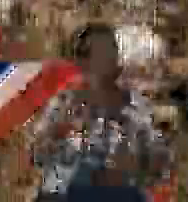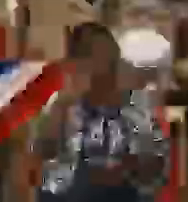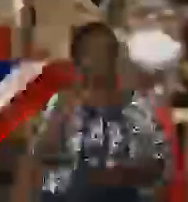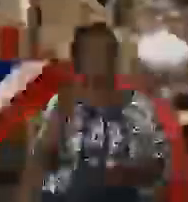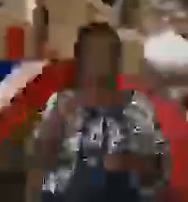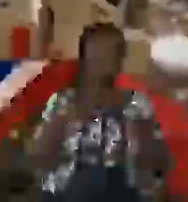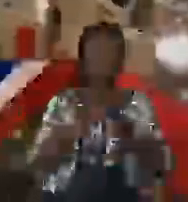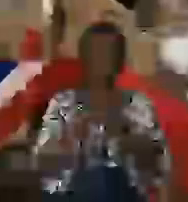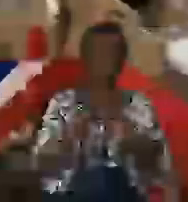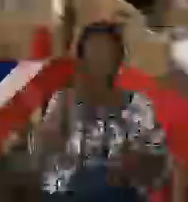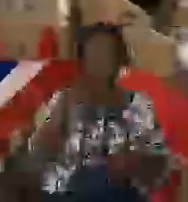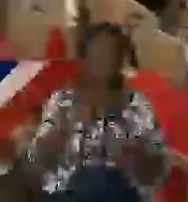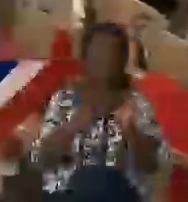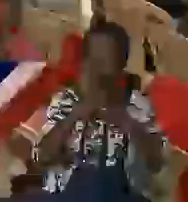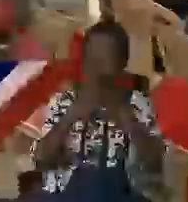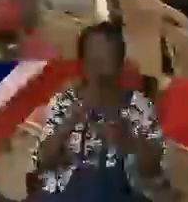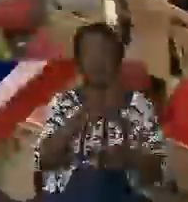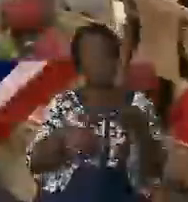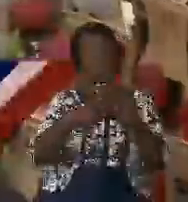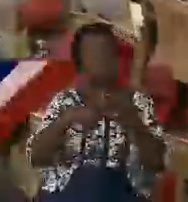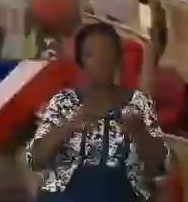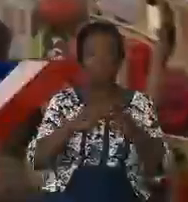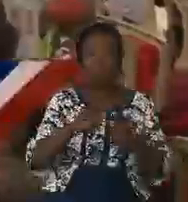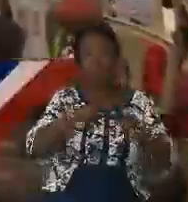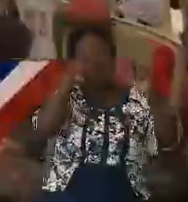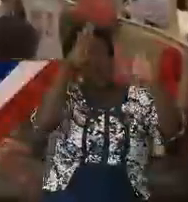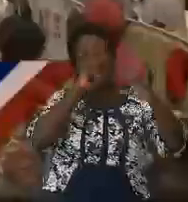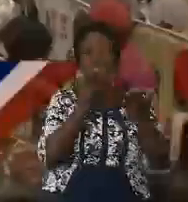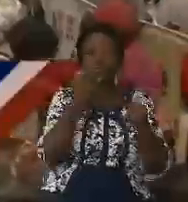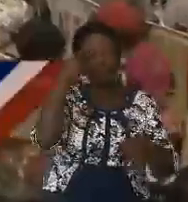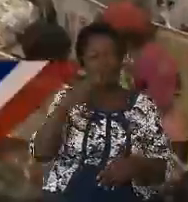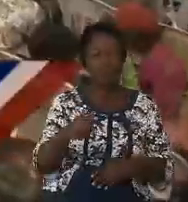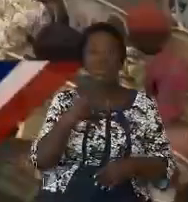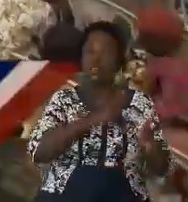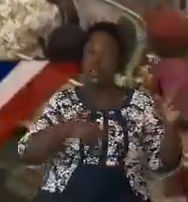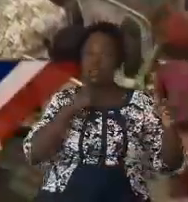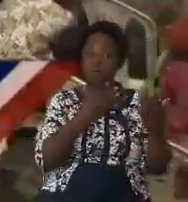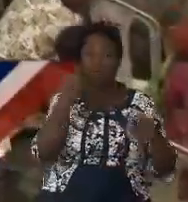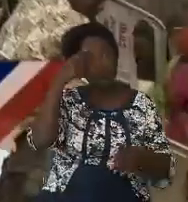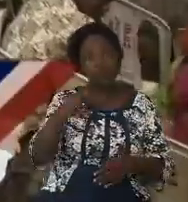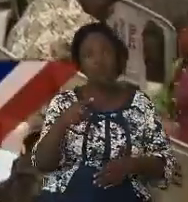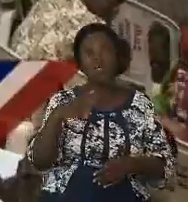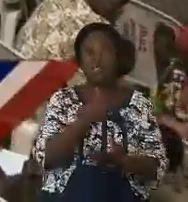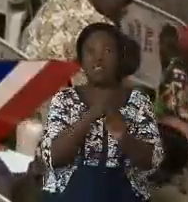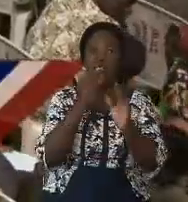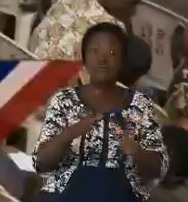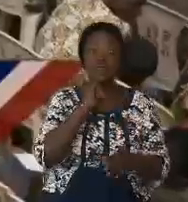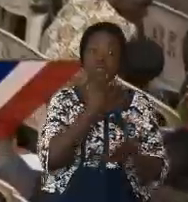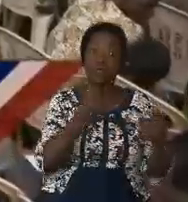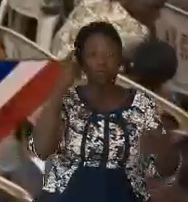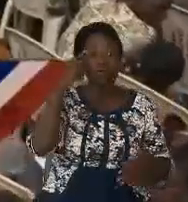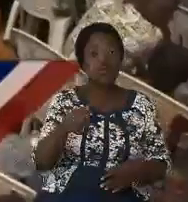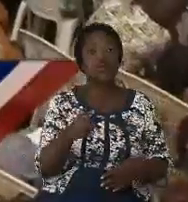Lord while he may be found. It said, if you're going to return, a father is waiting for you.